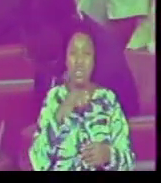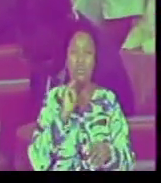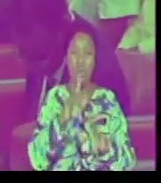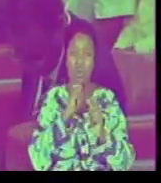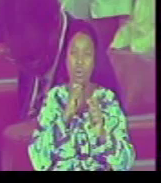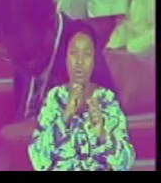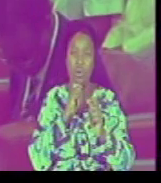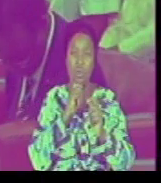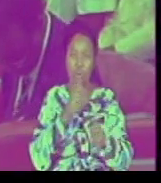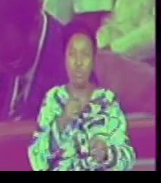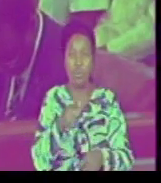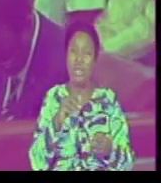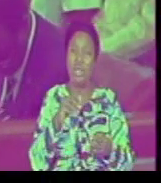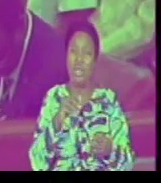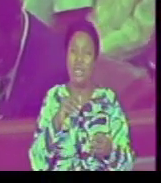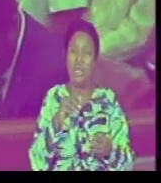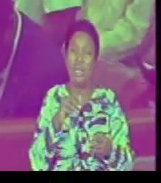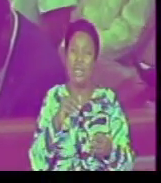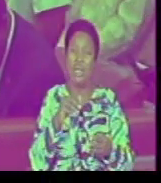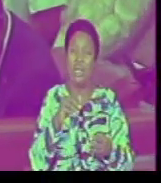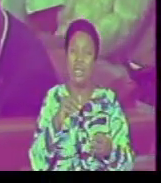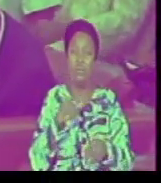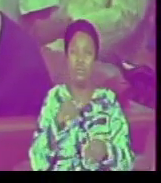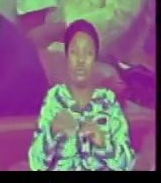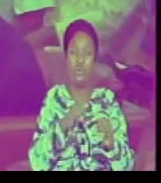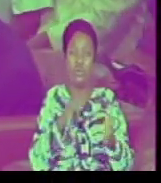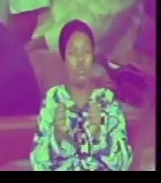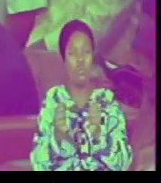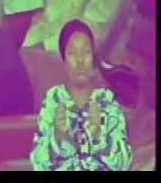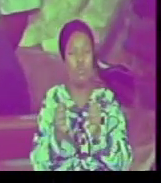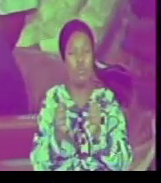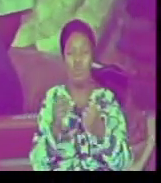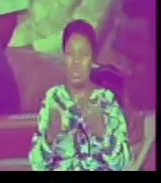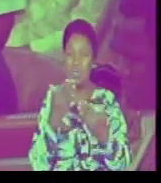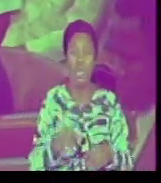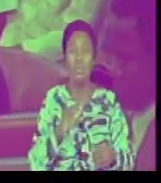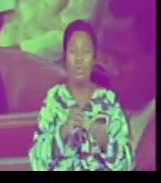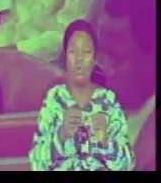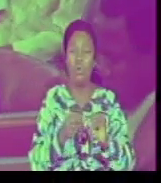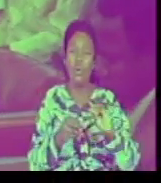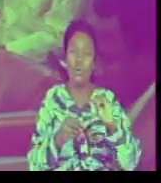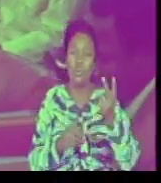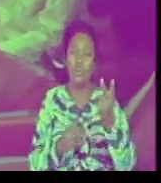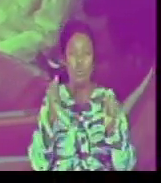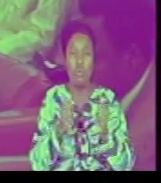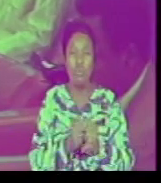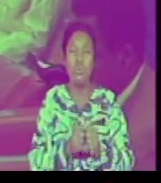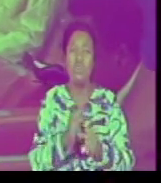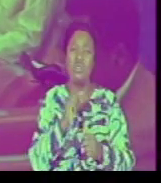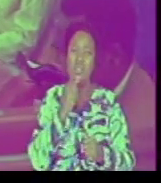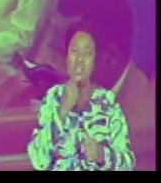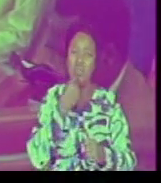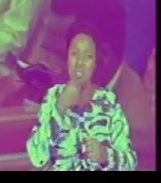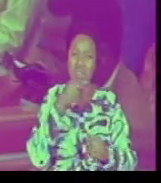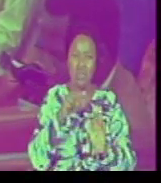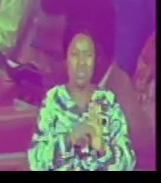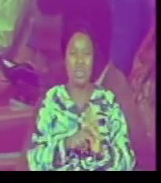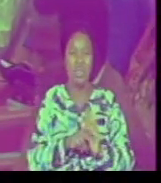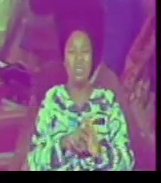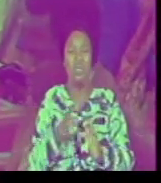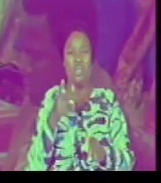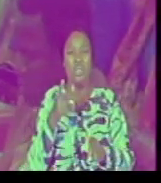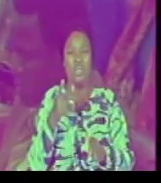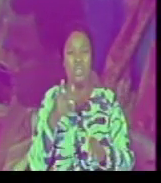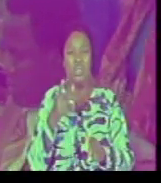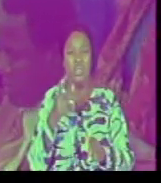number one, with simplicity. You do it, number two, with diligence. Look at that verse 8, number